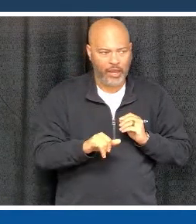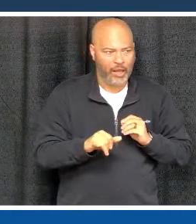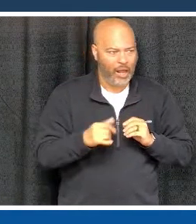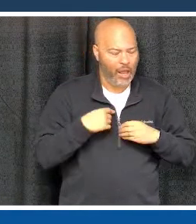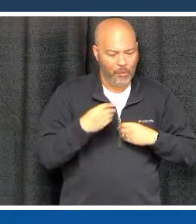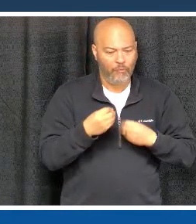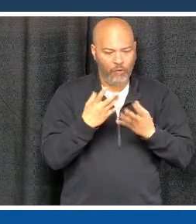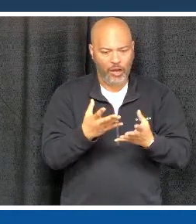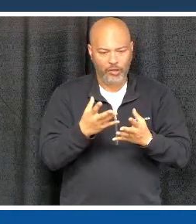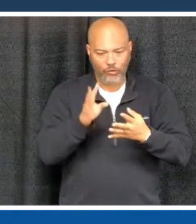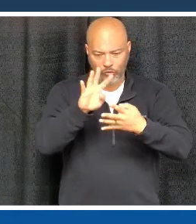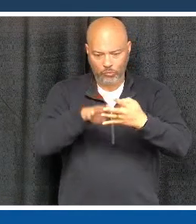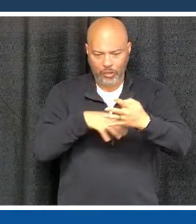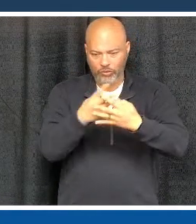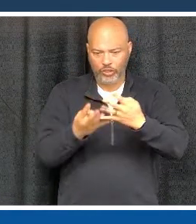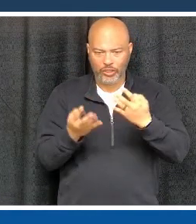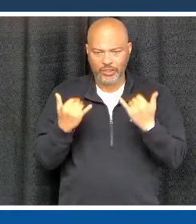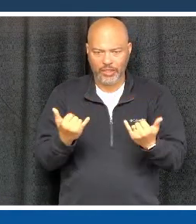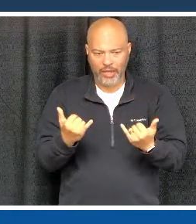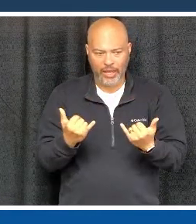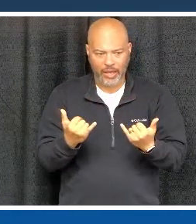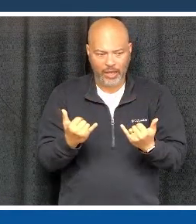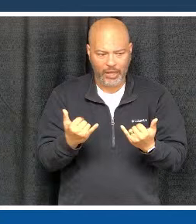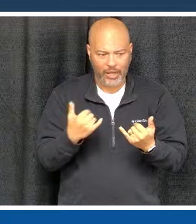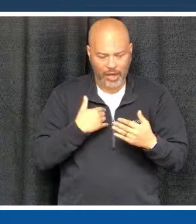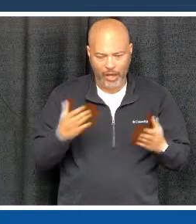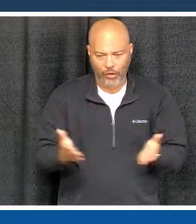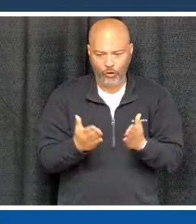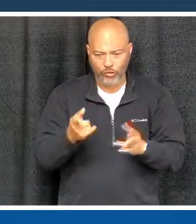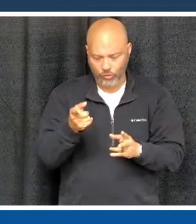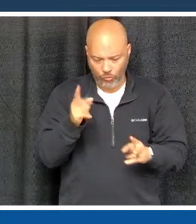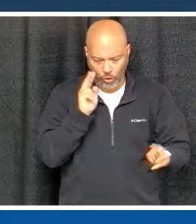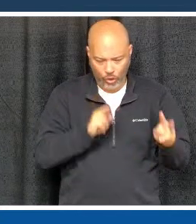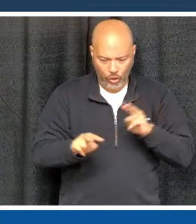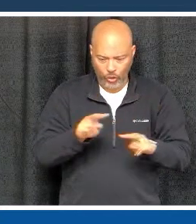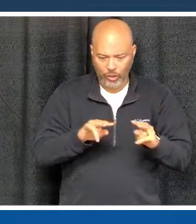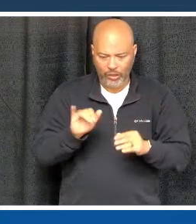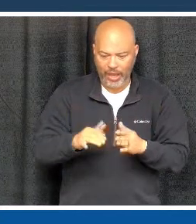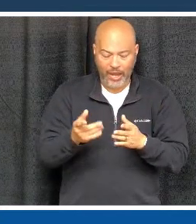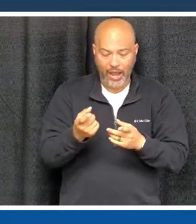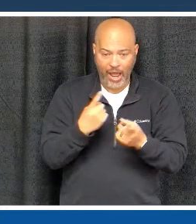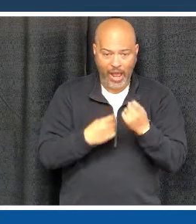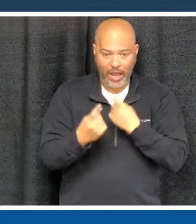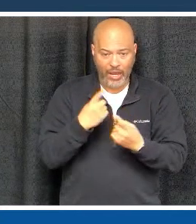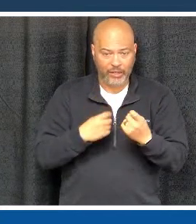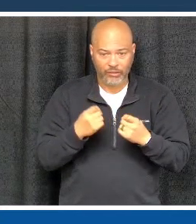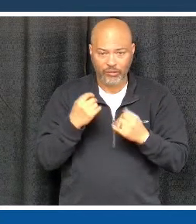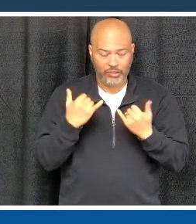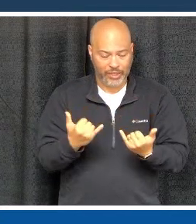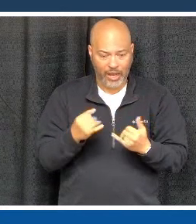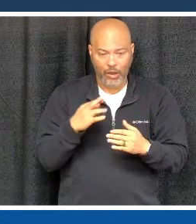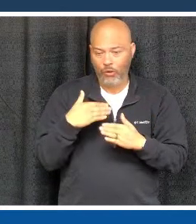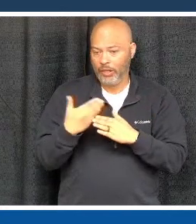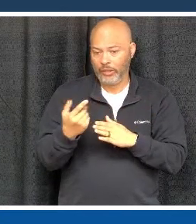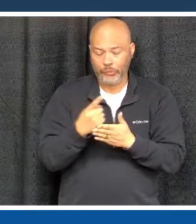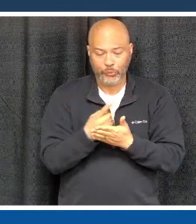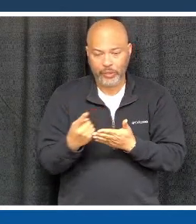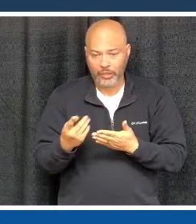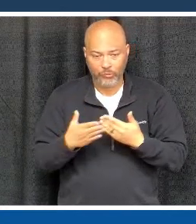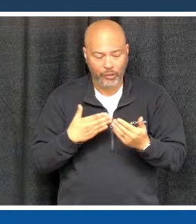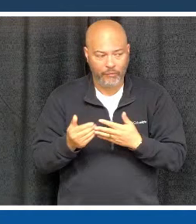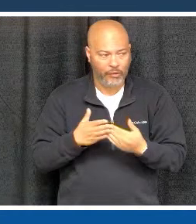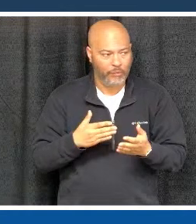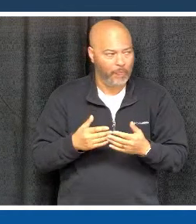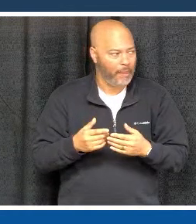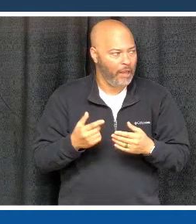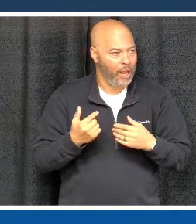you a spreadsheet earlier today, and I encourage you to look over that and ask us any questions today or over the next week. I